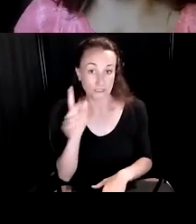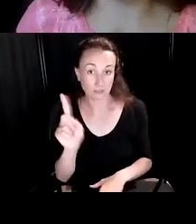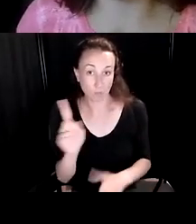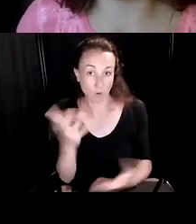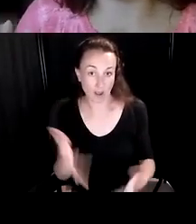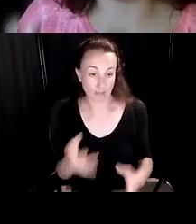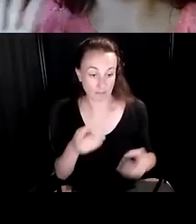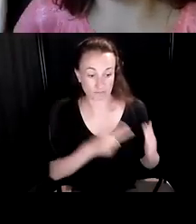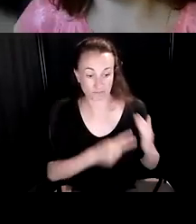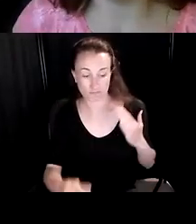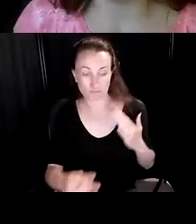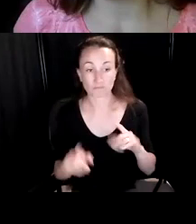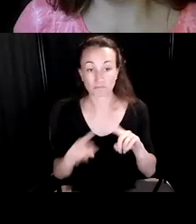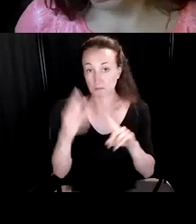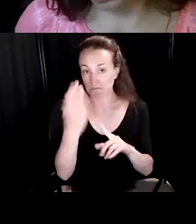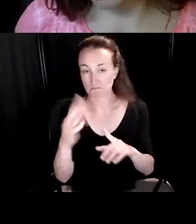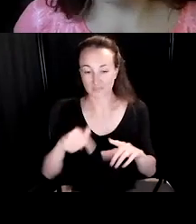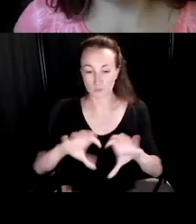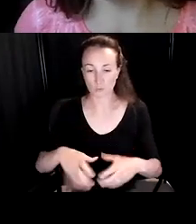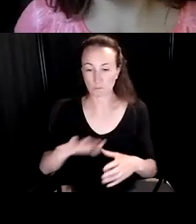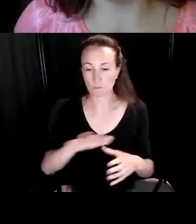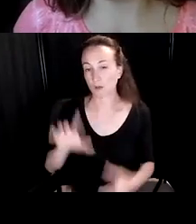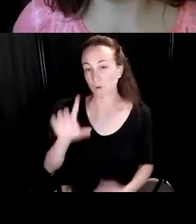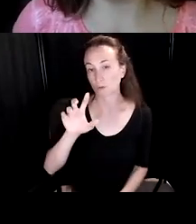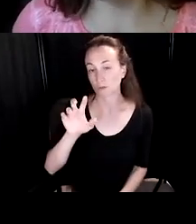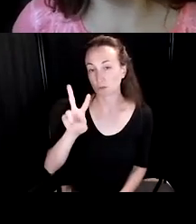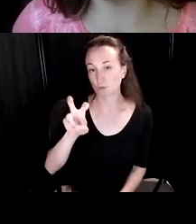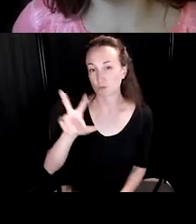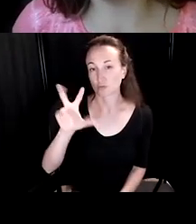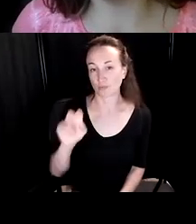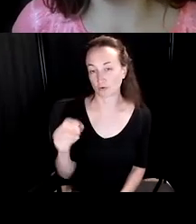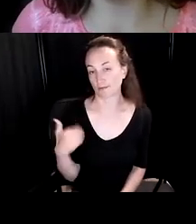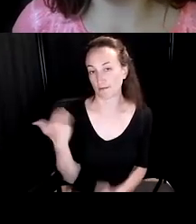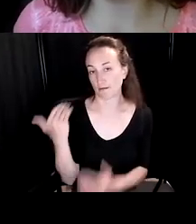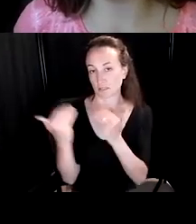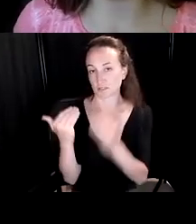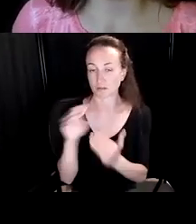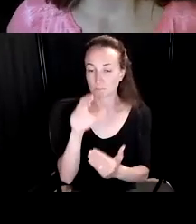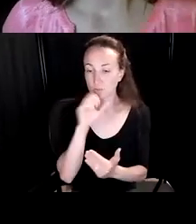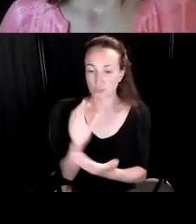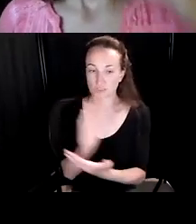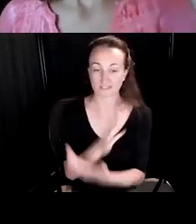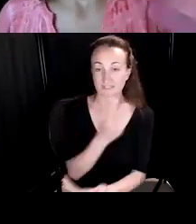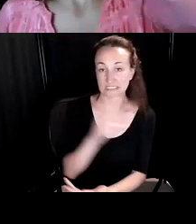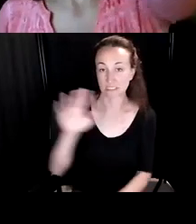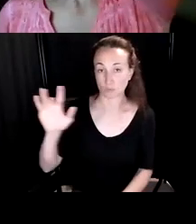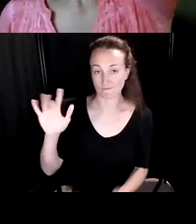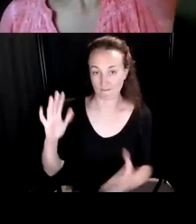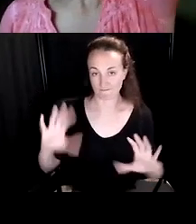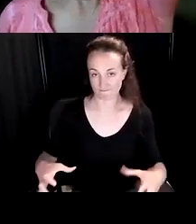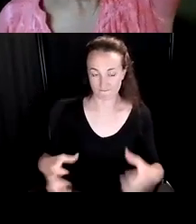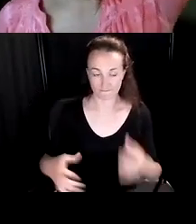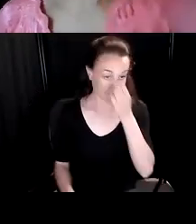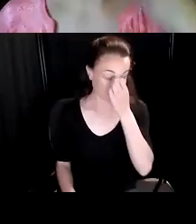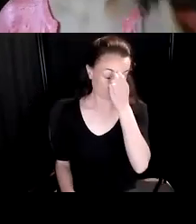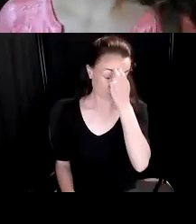in sum, just so you know, the sample is about 230 young adults between the ages of 16 to 25. So